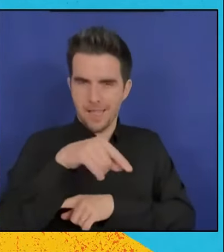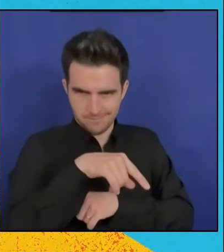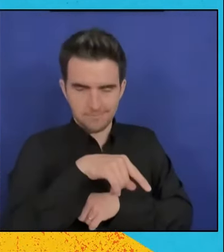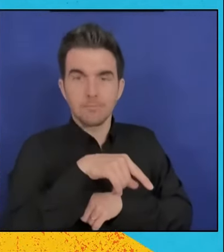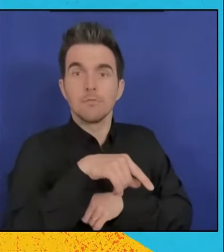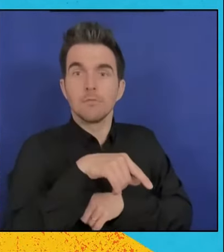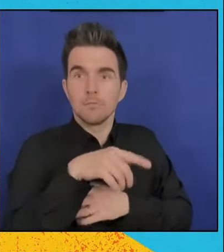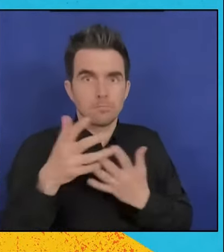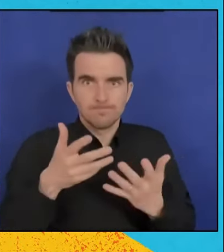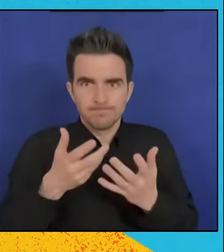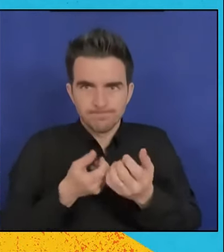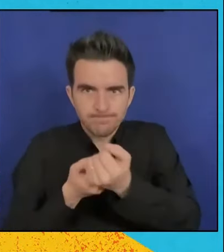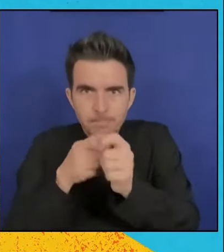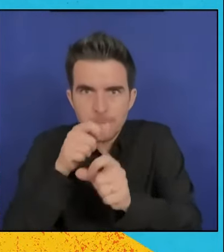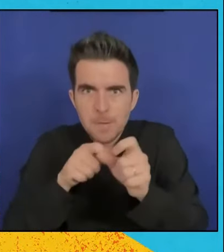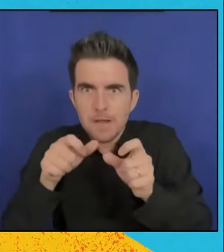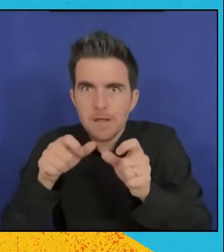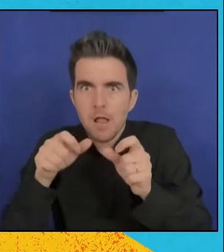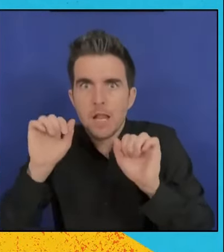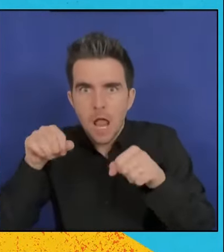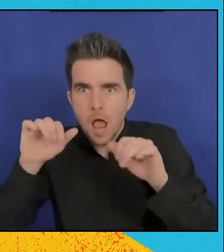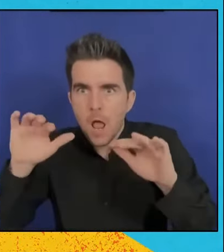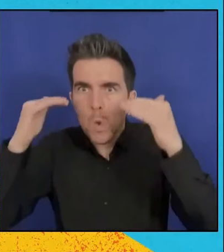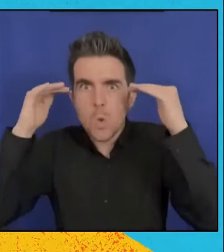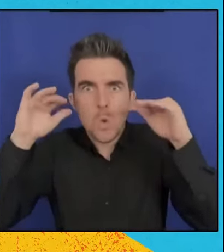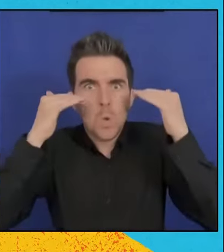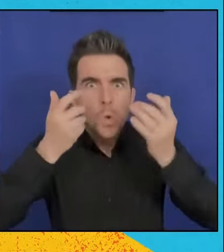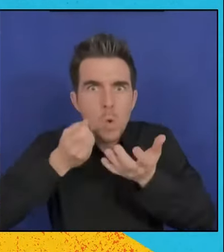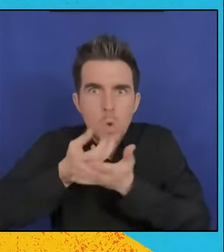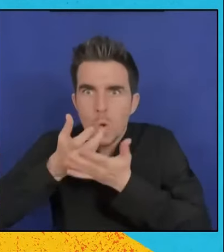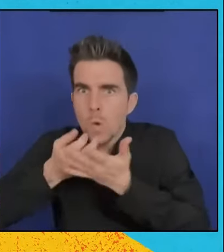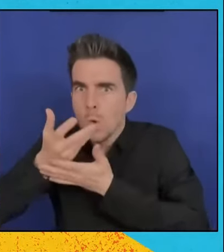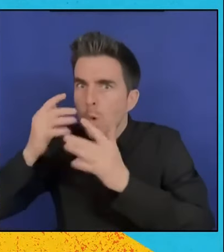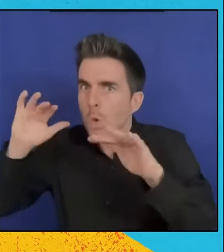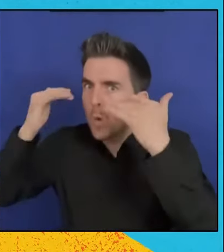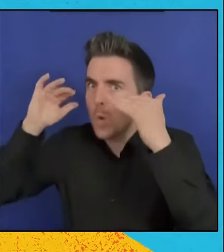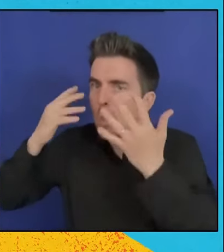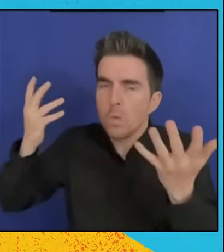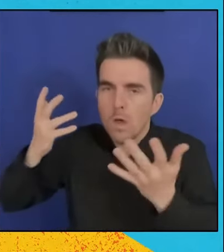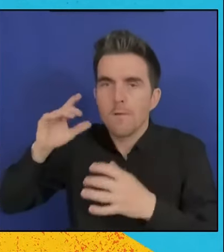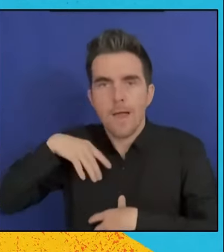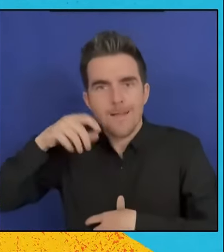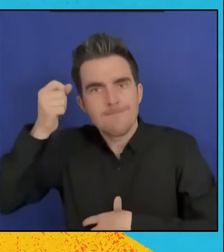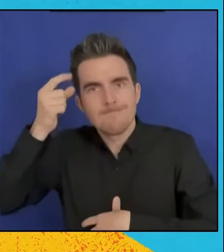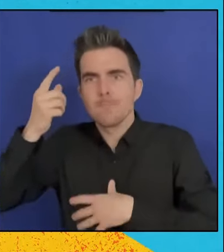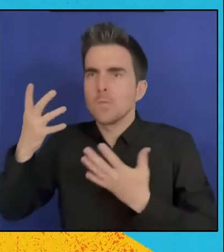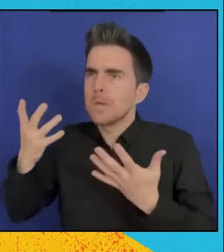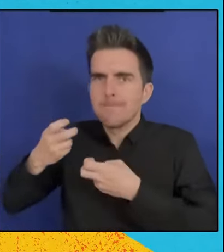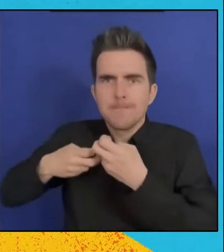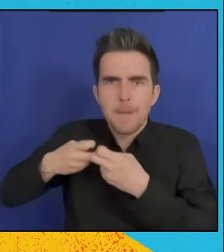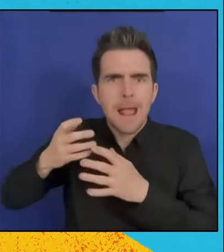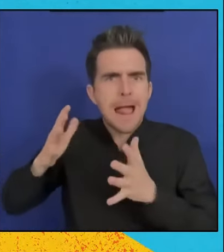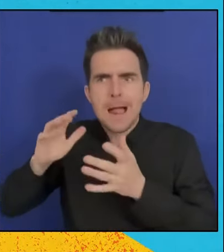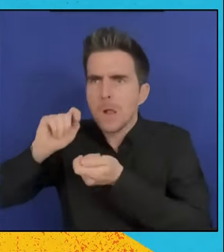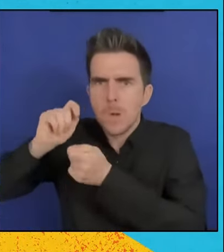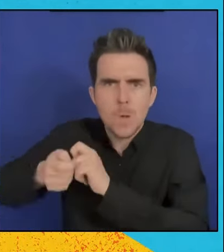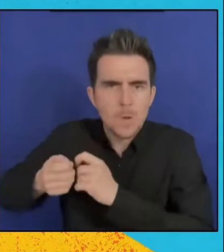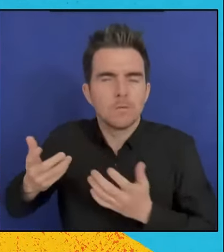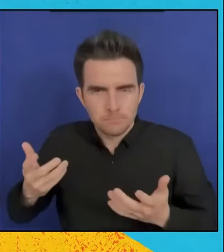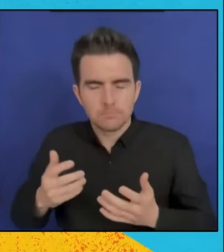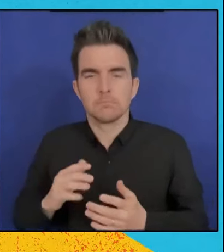been aware like climate change is really touching on each sector of our life and the work. And the importance